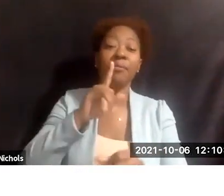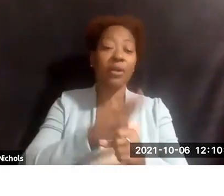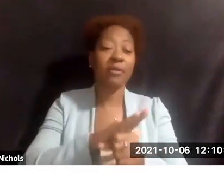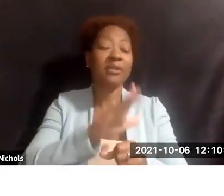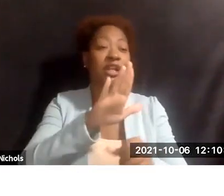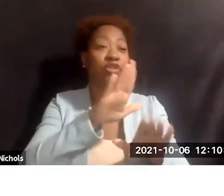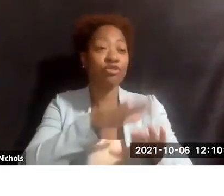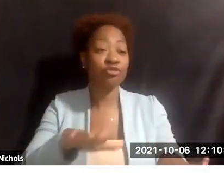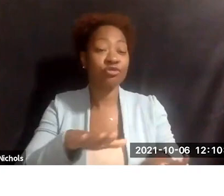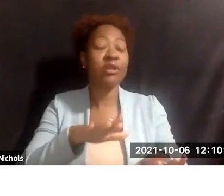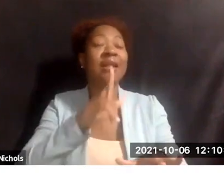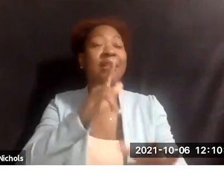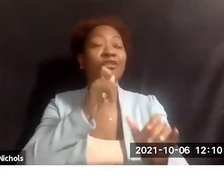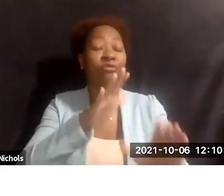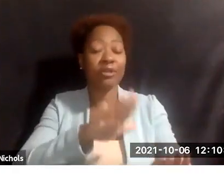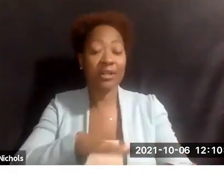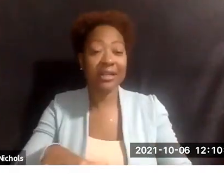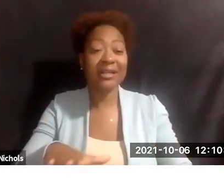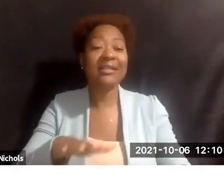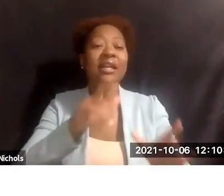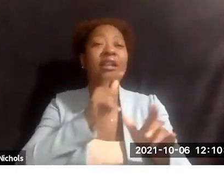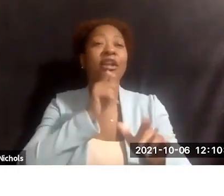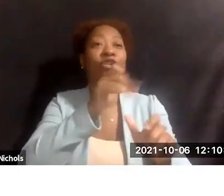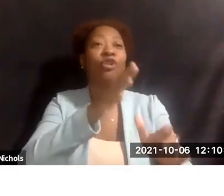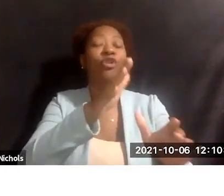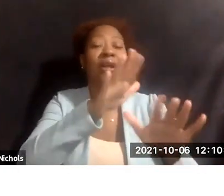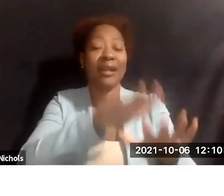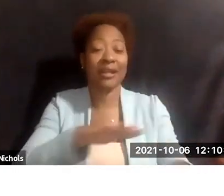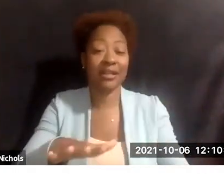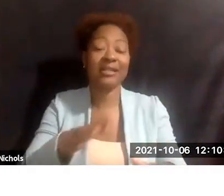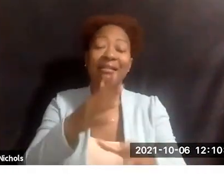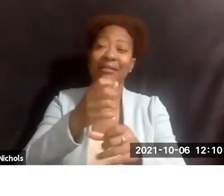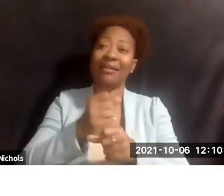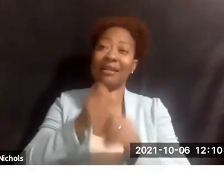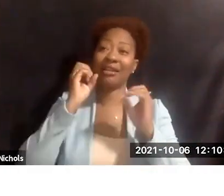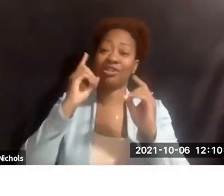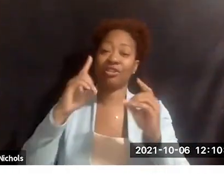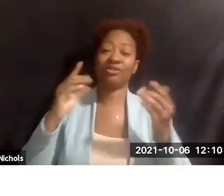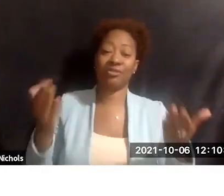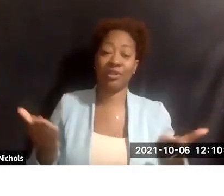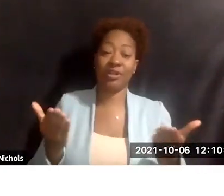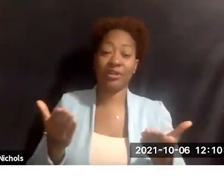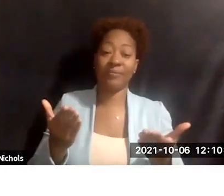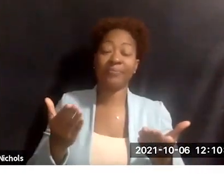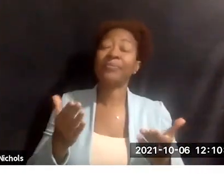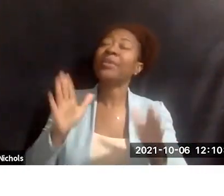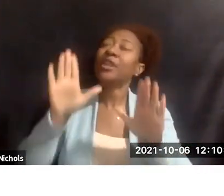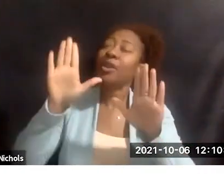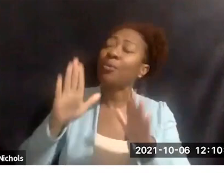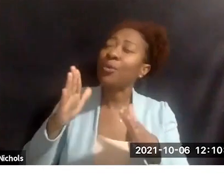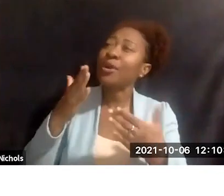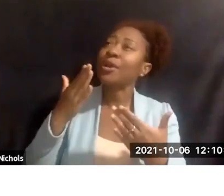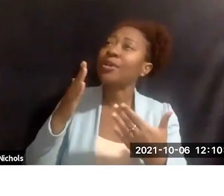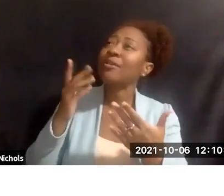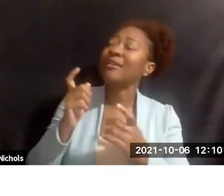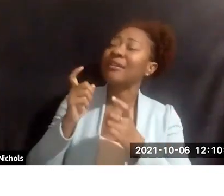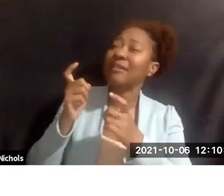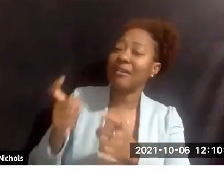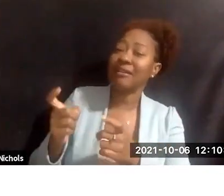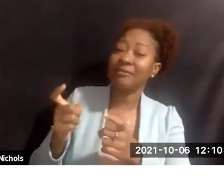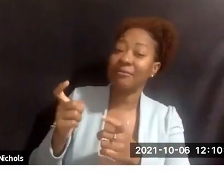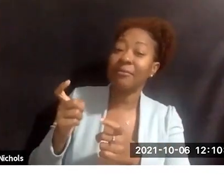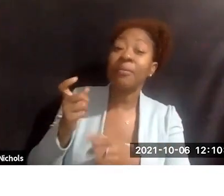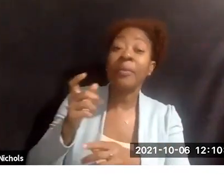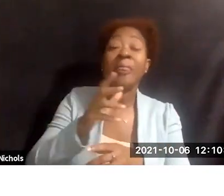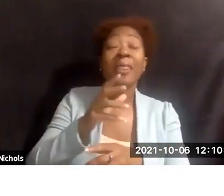an education here. I acknowledge that tremendous gift and also acknowledge that the University of Michigan has in many ways failed to